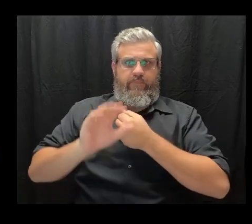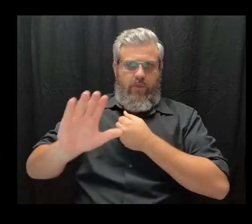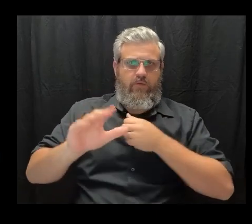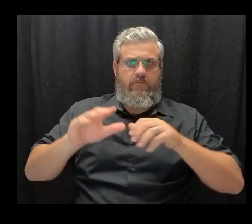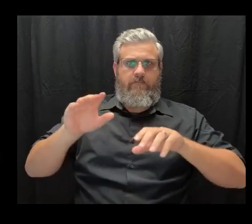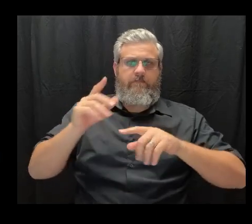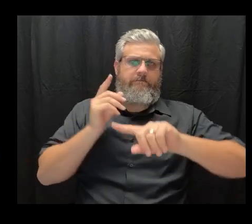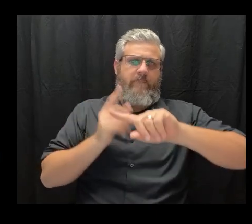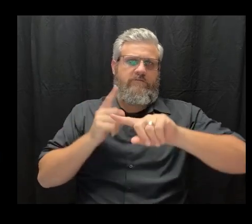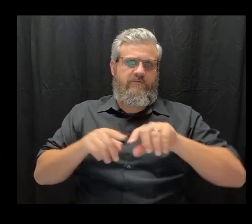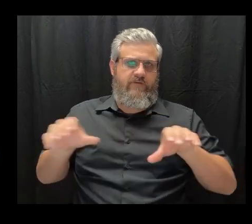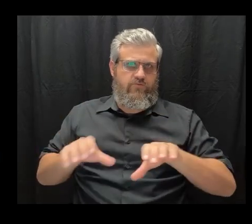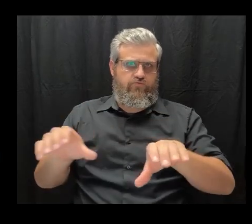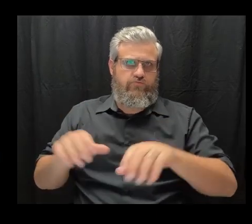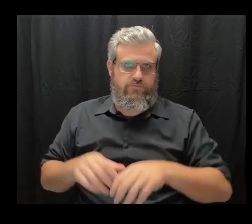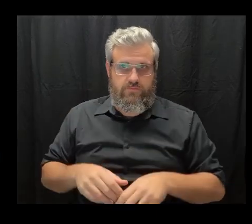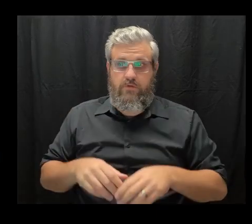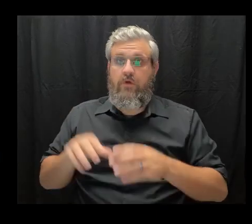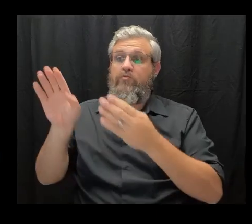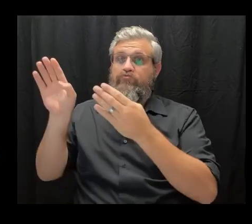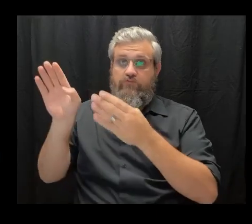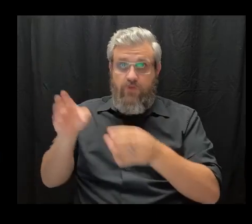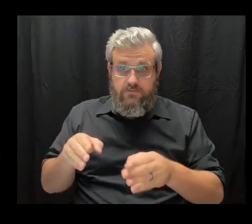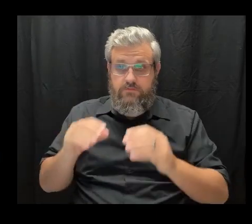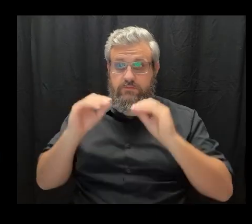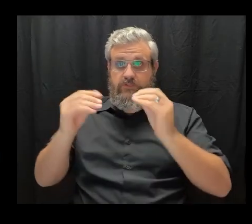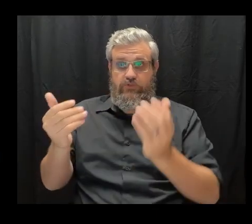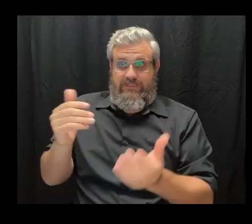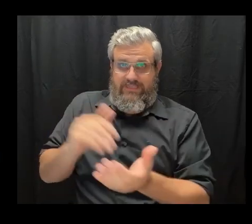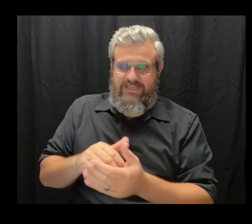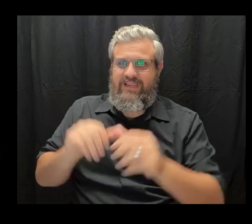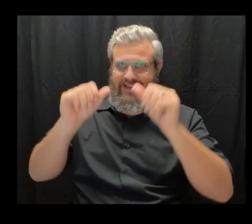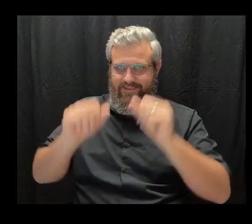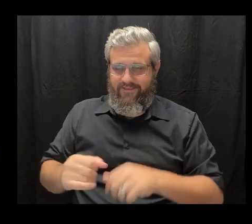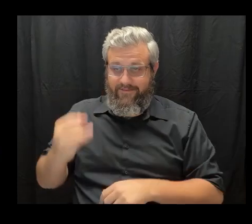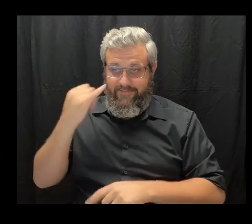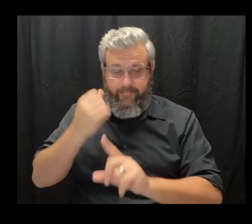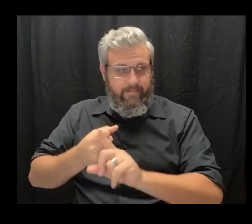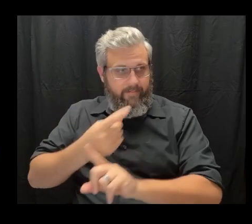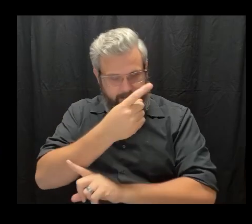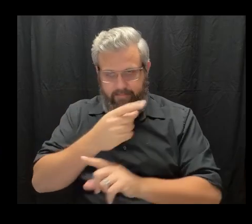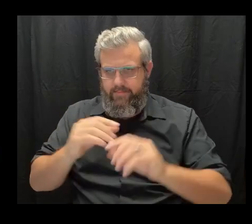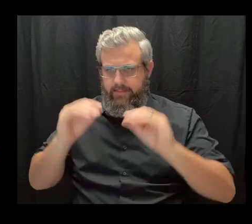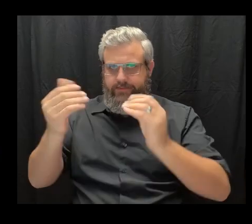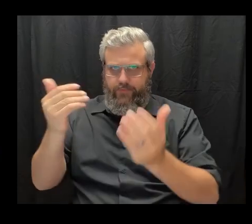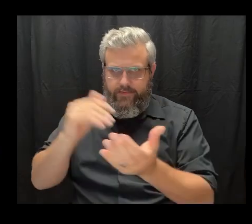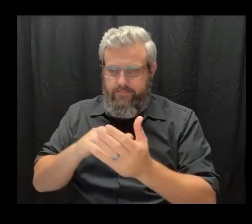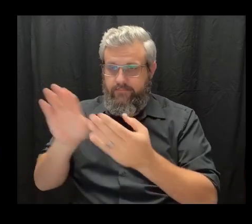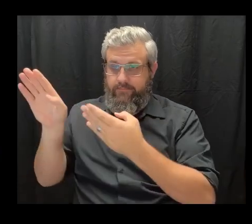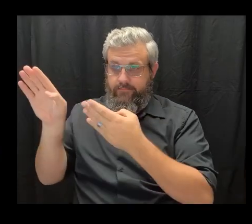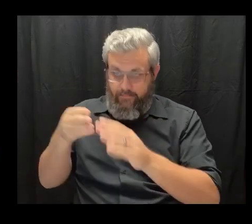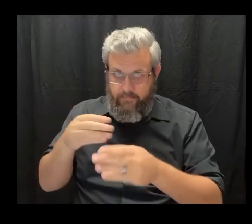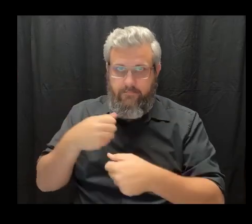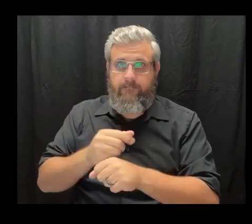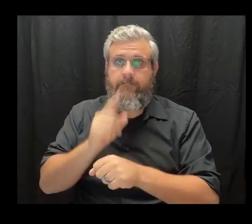Redirecting and reteaching when behavioral errors occur, ensuring students learn from mistakes in a supportive